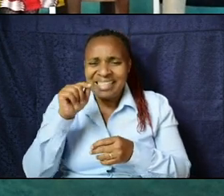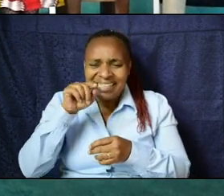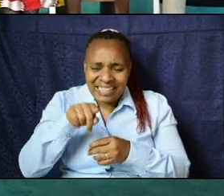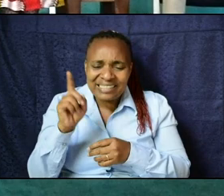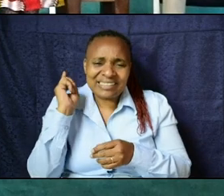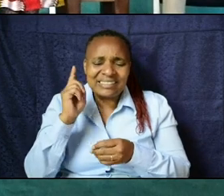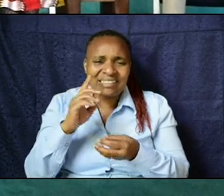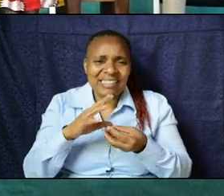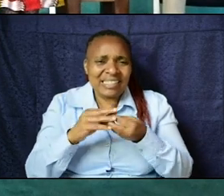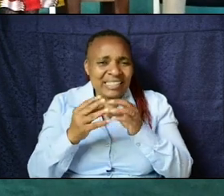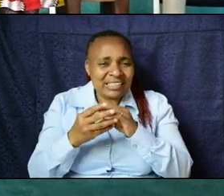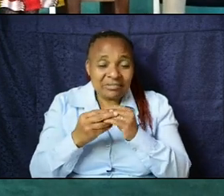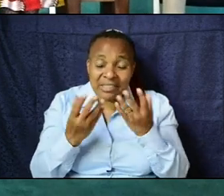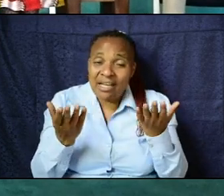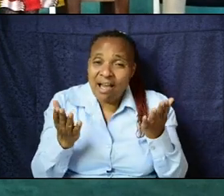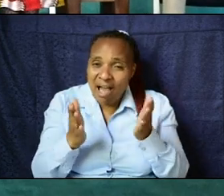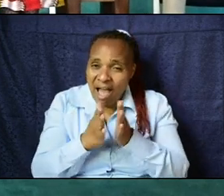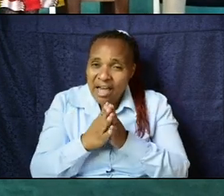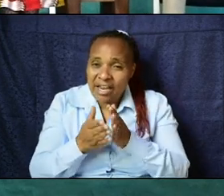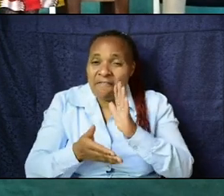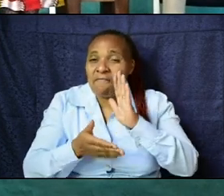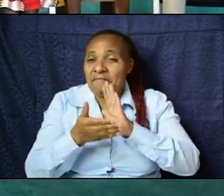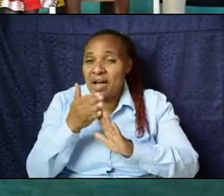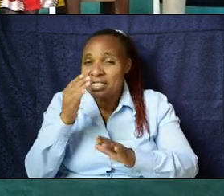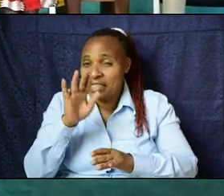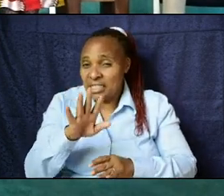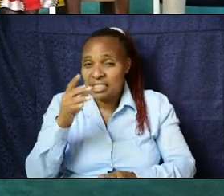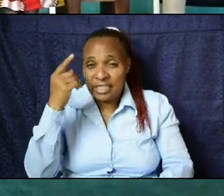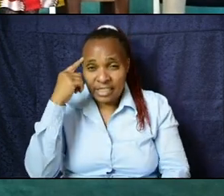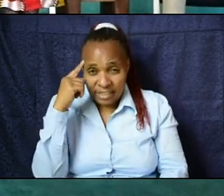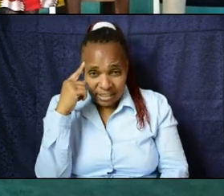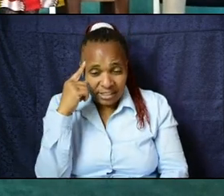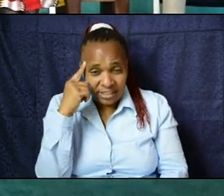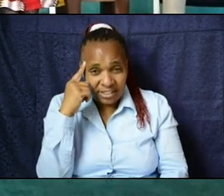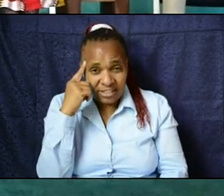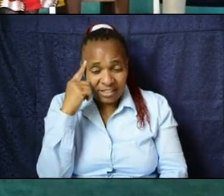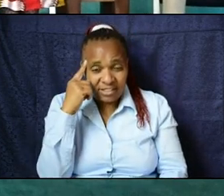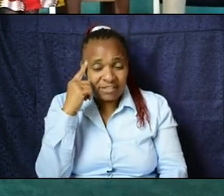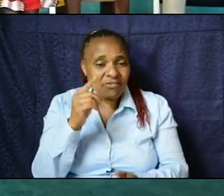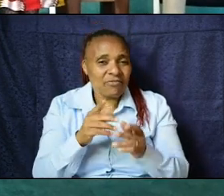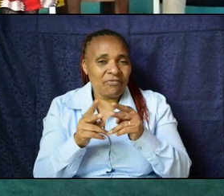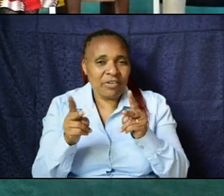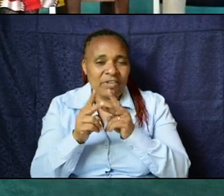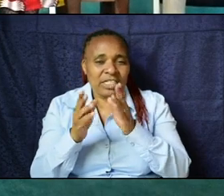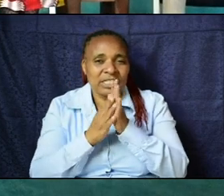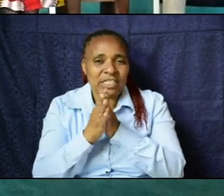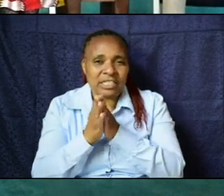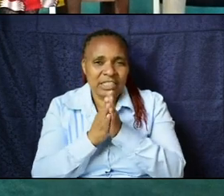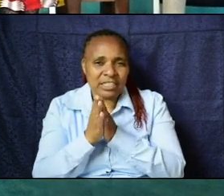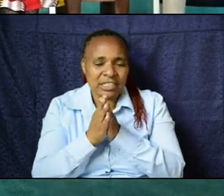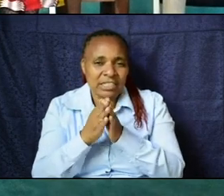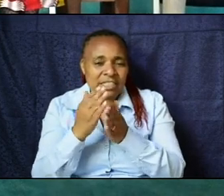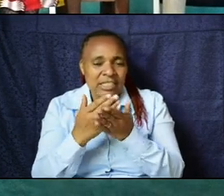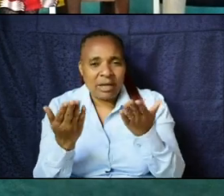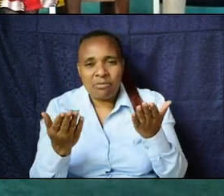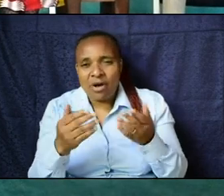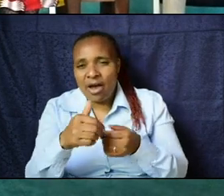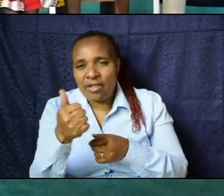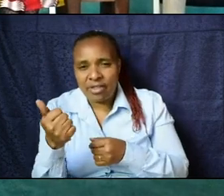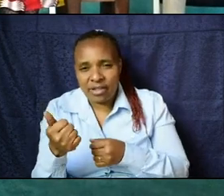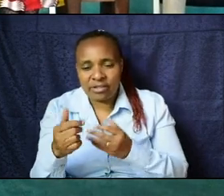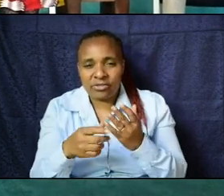creativity and also how fast he thinks. Oh, interesting, interesting. Well, you can get some thoughts from someone else. You can